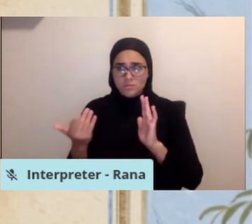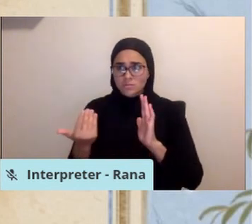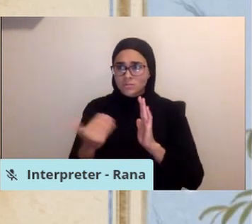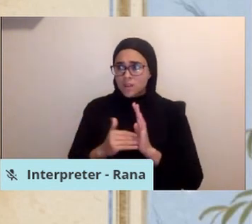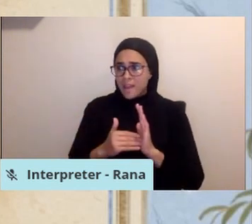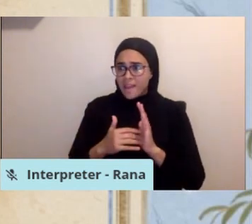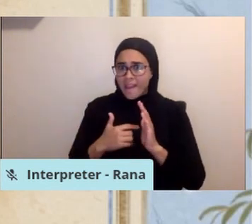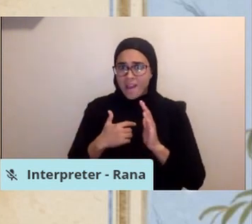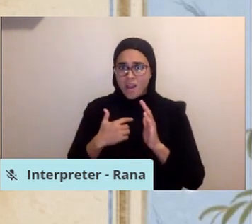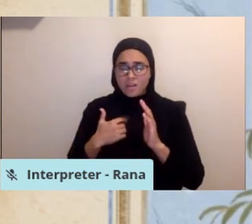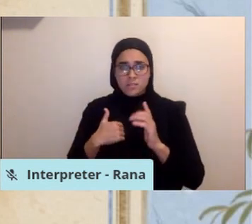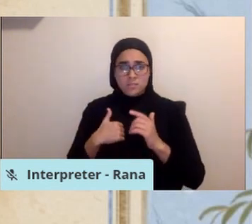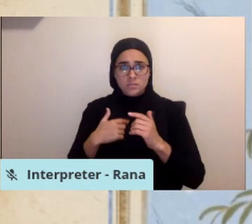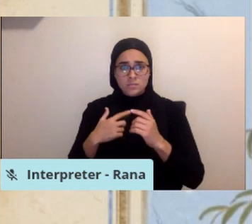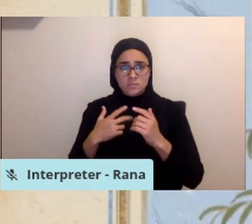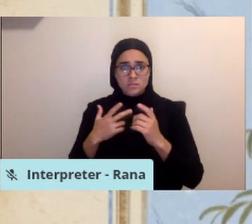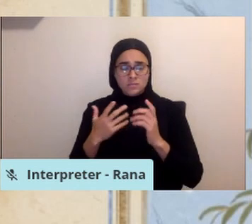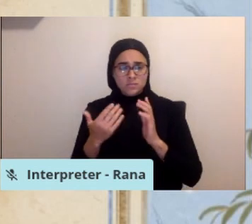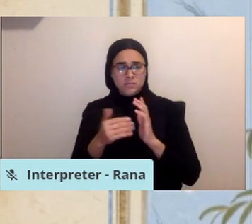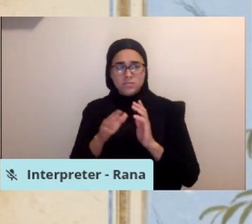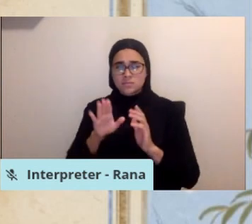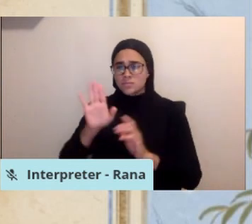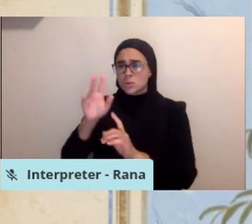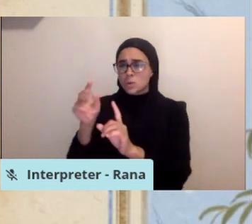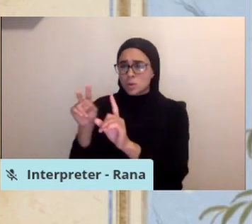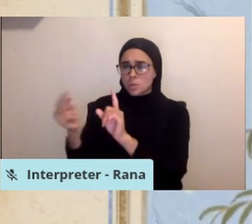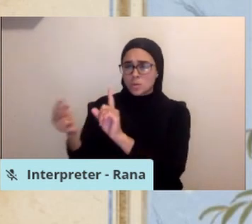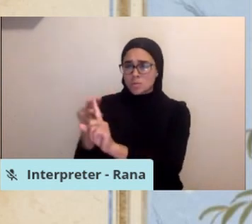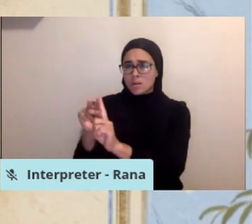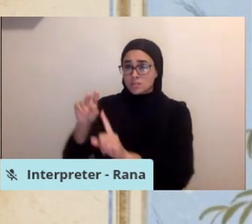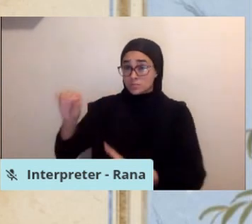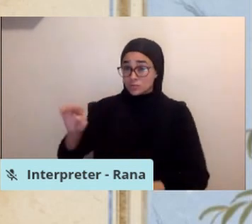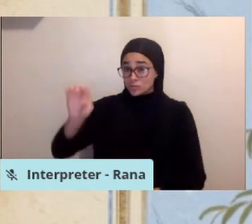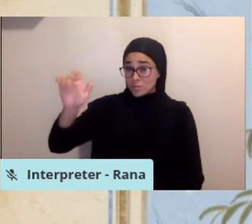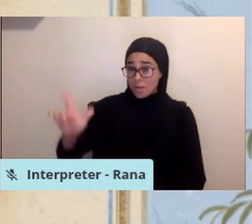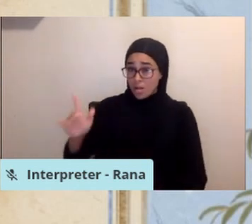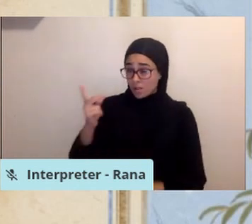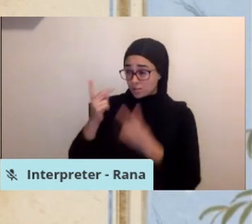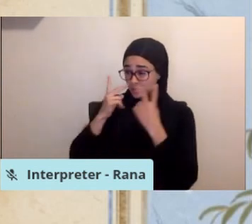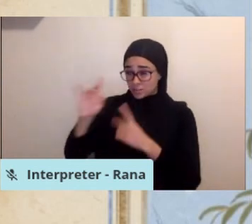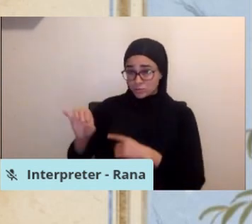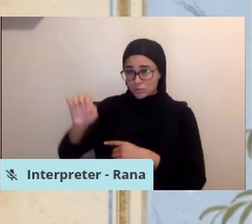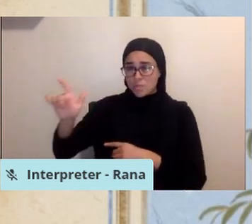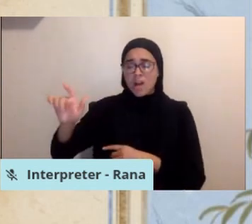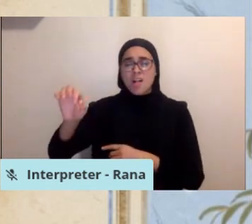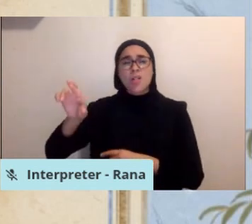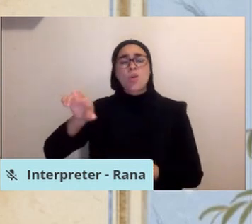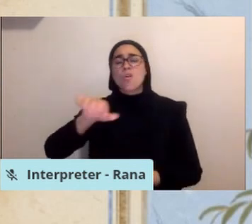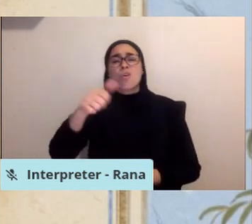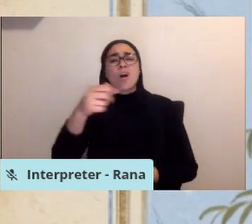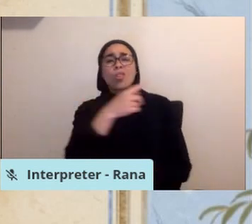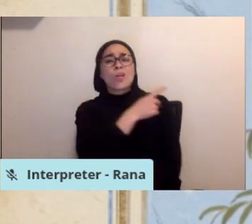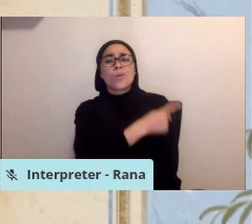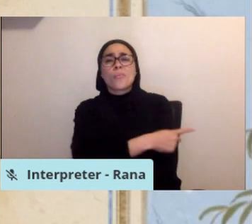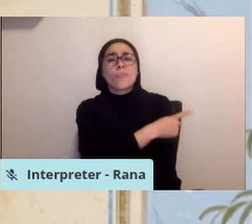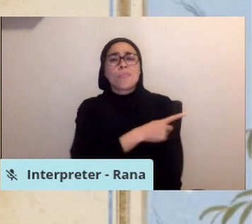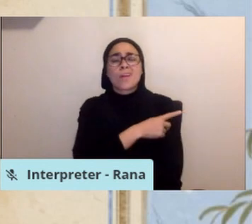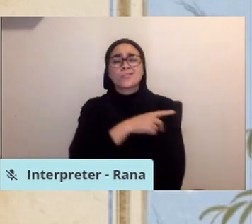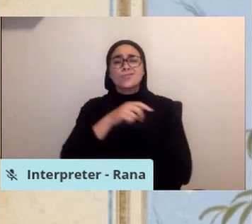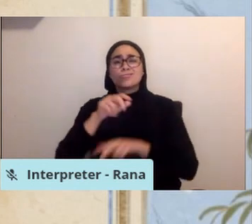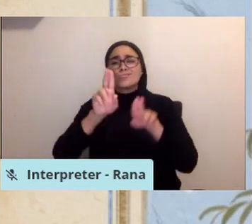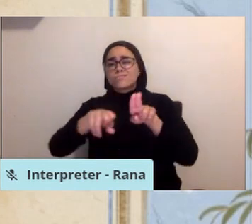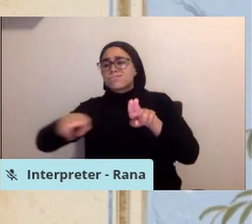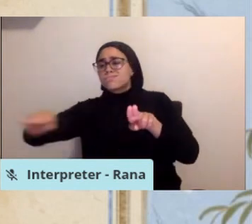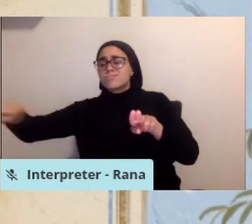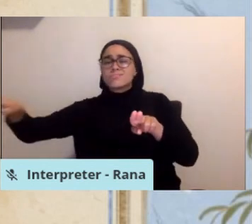see? Do you see Jamal as Jamal, or is he just, you know, another patient in that ward, in that COVID ward,